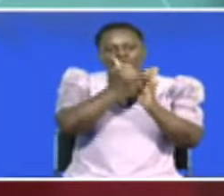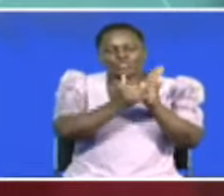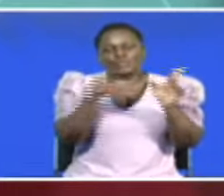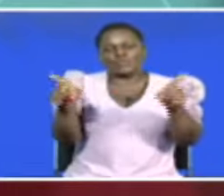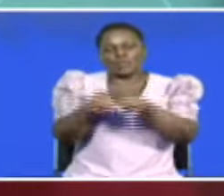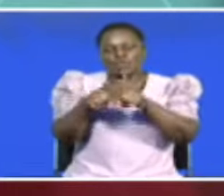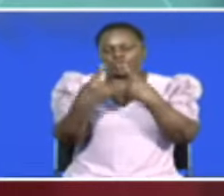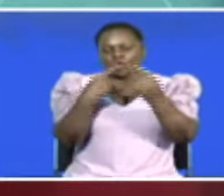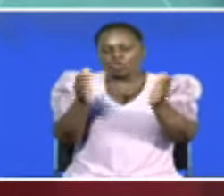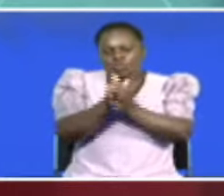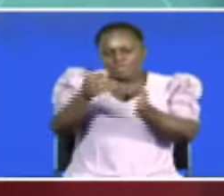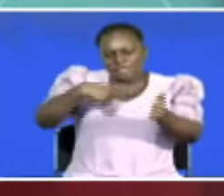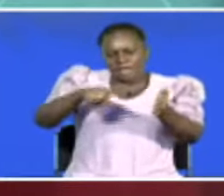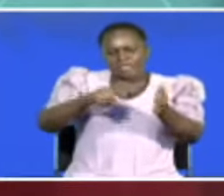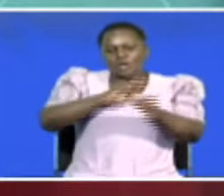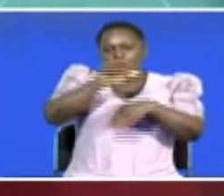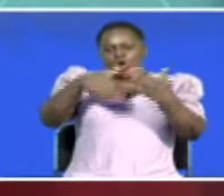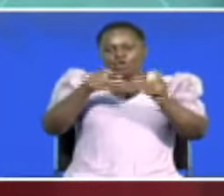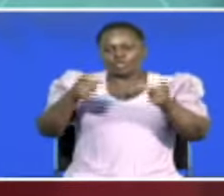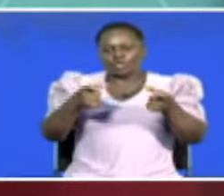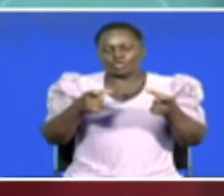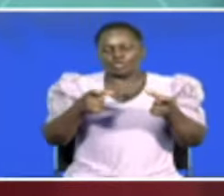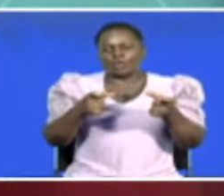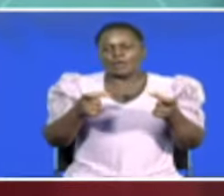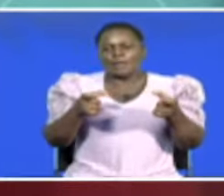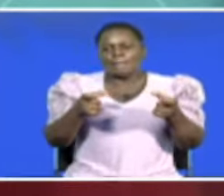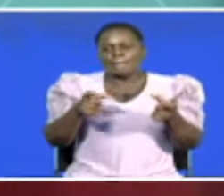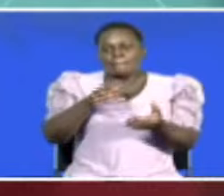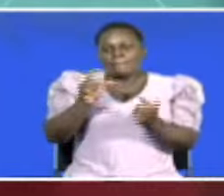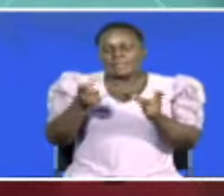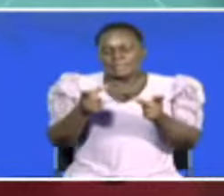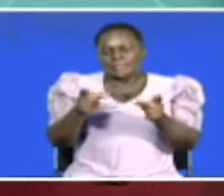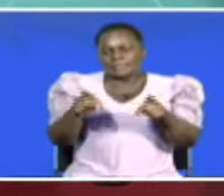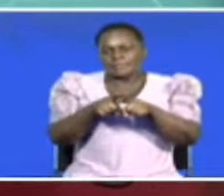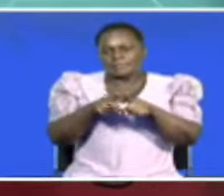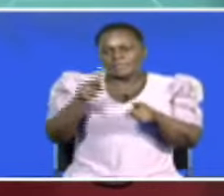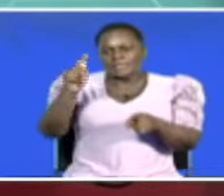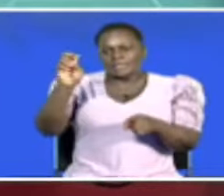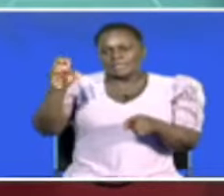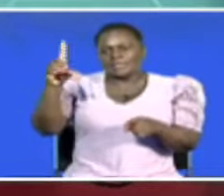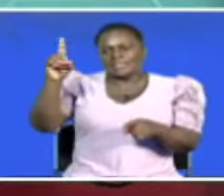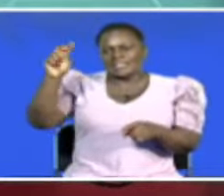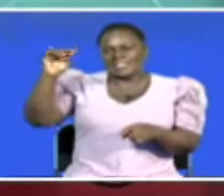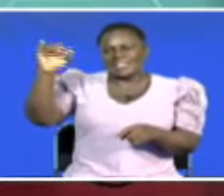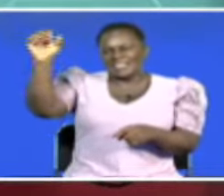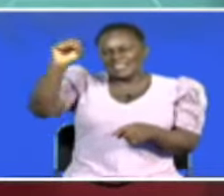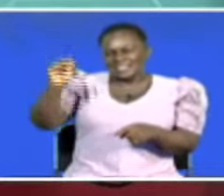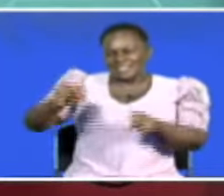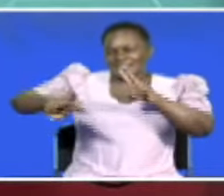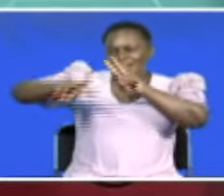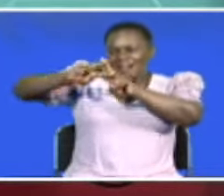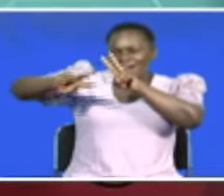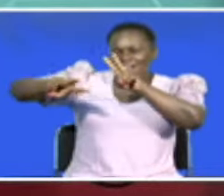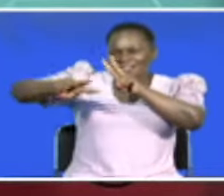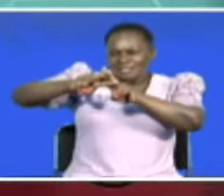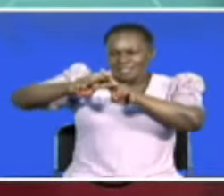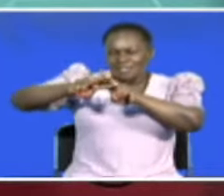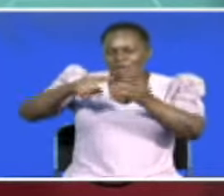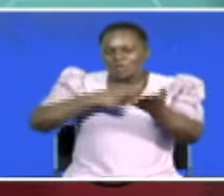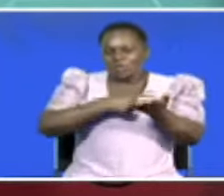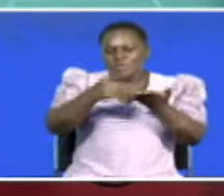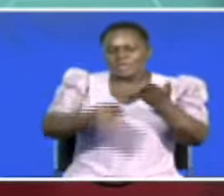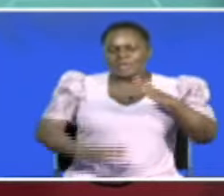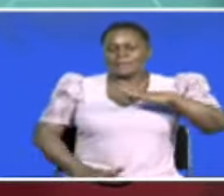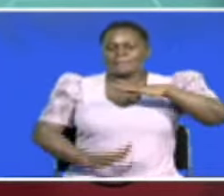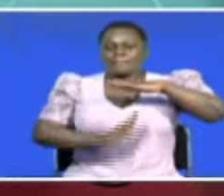as well. Talk to us across our social media platforms at KTNNewsKE, at Dennis Asset. Our hashtag is Weekend